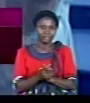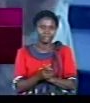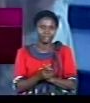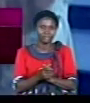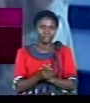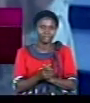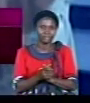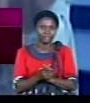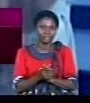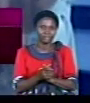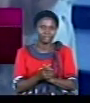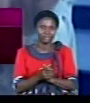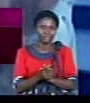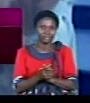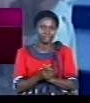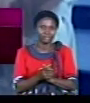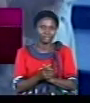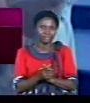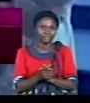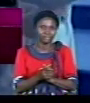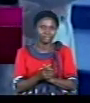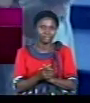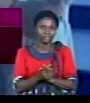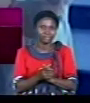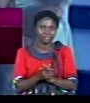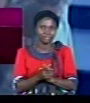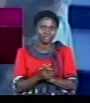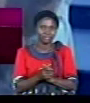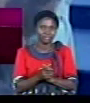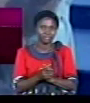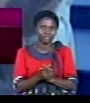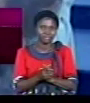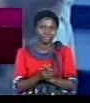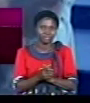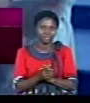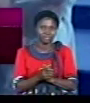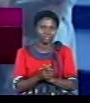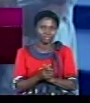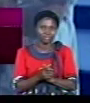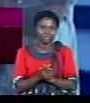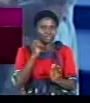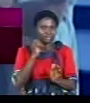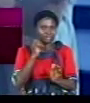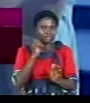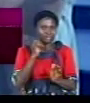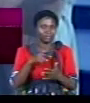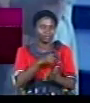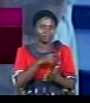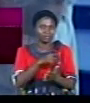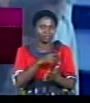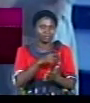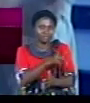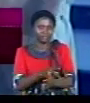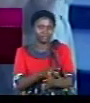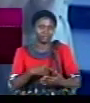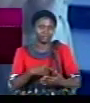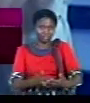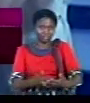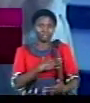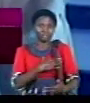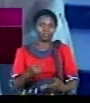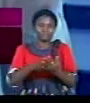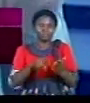pregnancy and the labor started this evening, and by the grace of God, in Norwich Hospital,